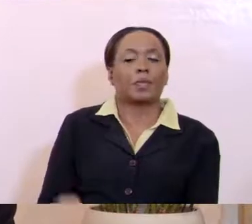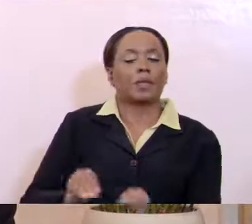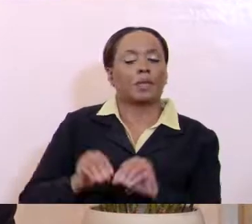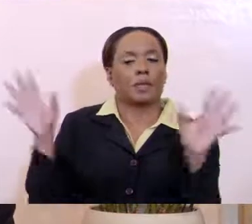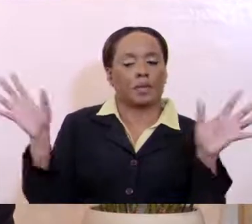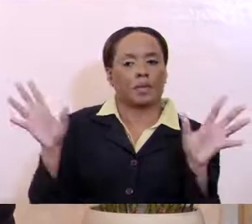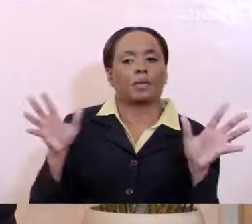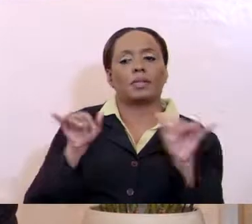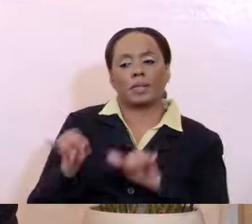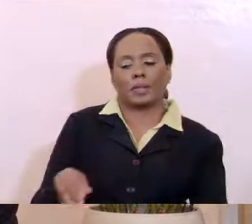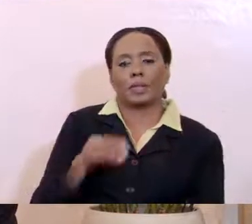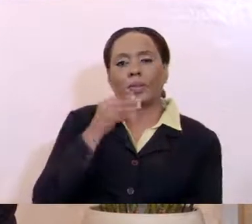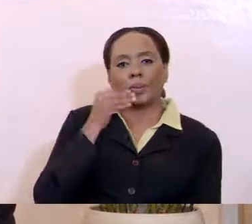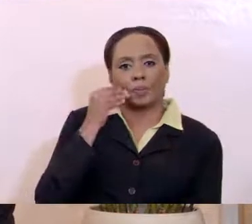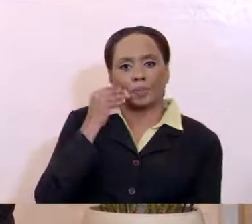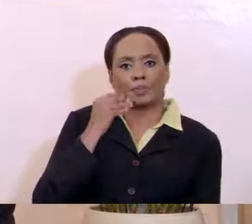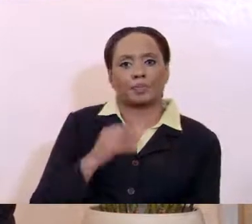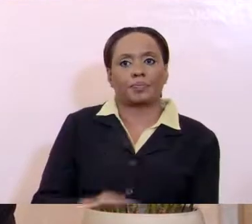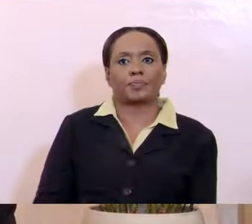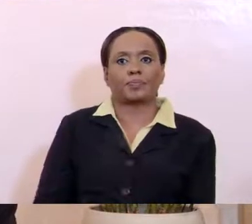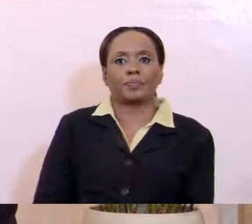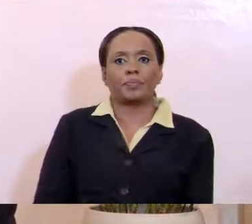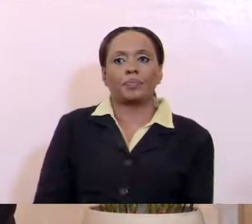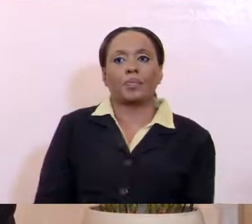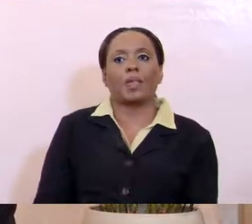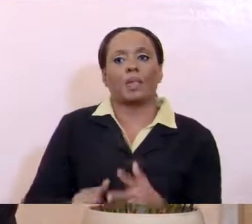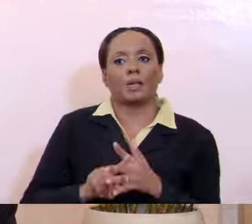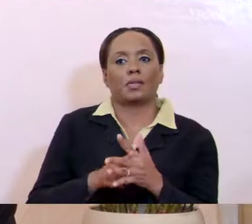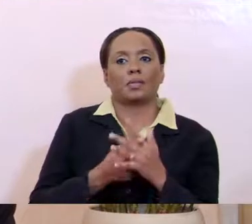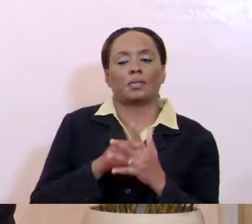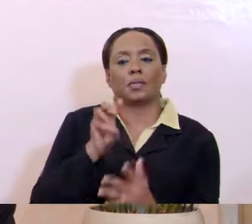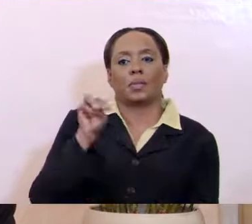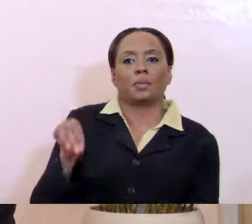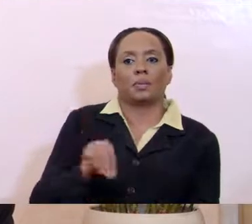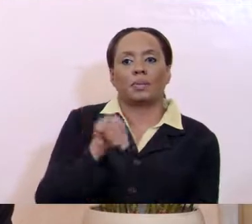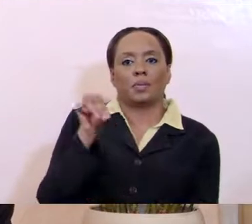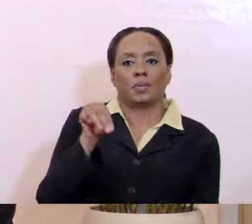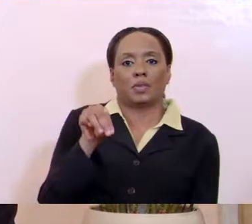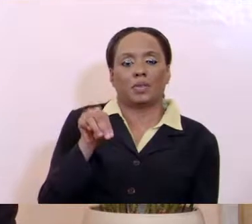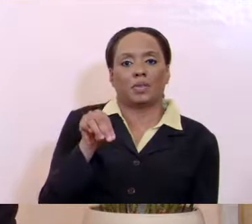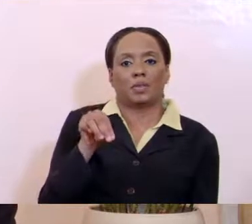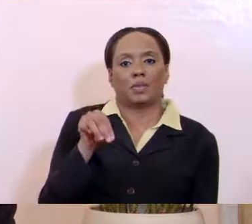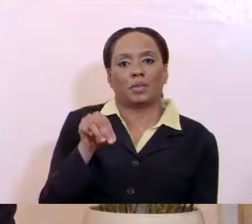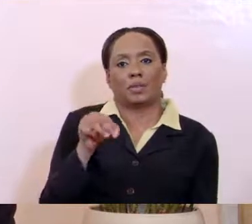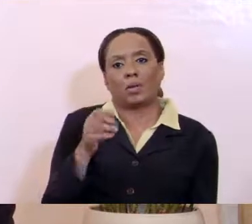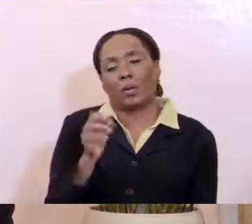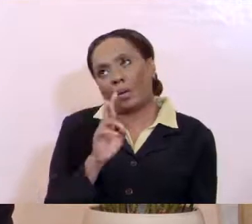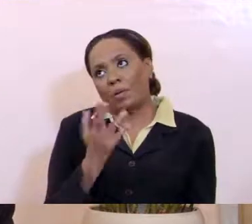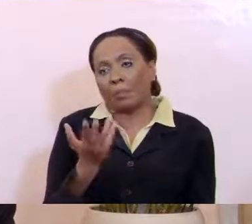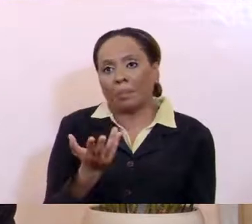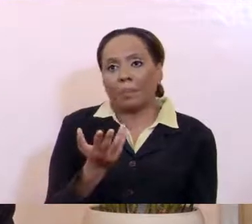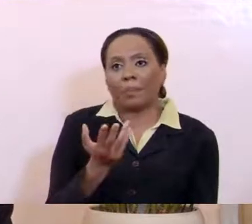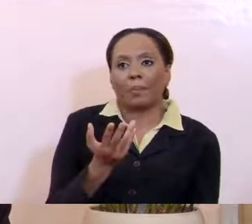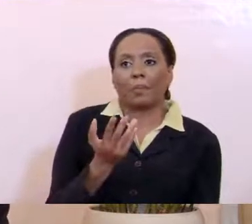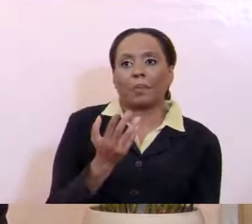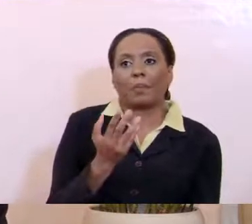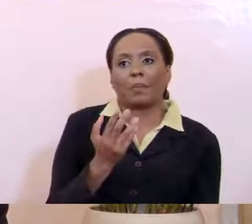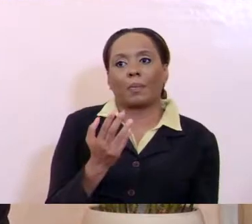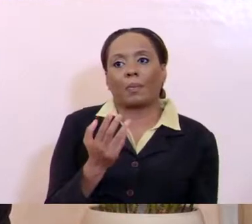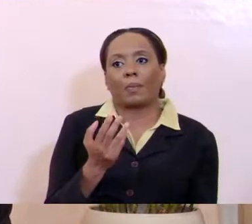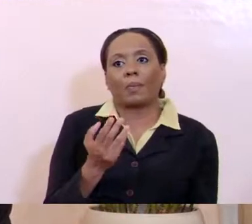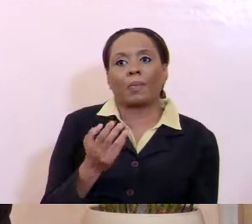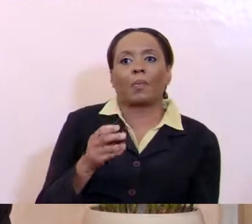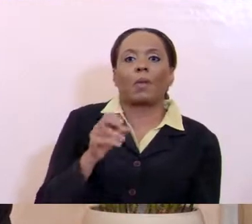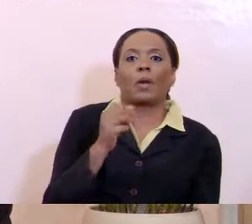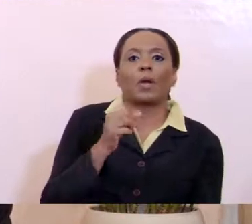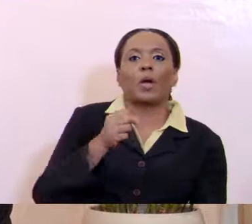clear. With effect from Monday, or put another way, a minute past midnight on